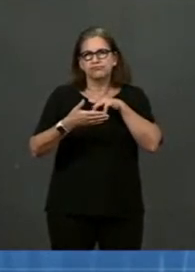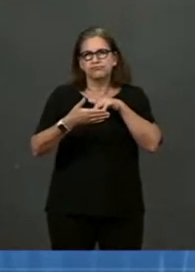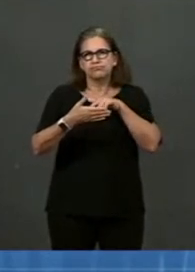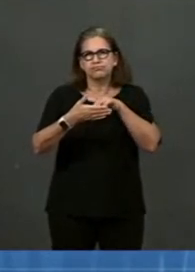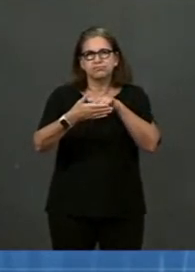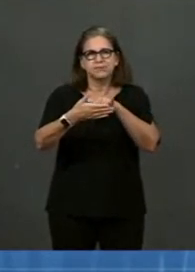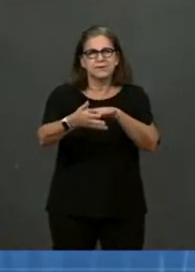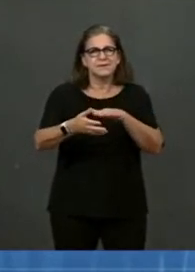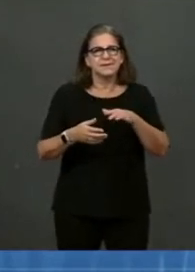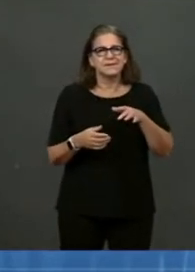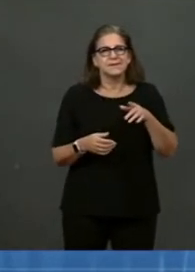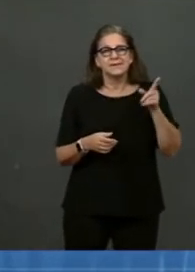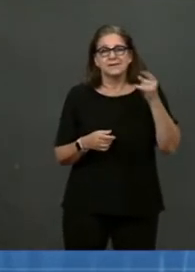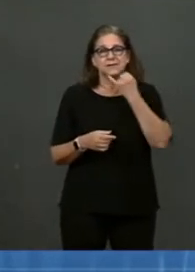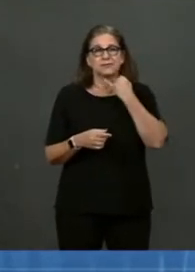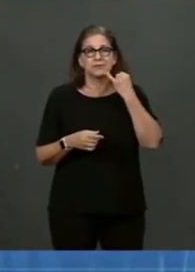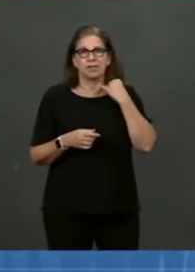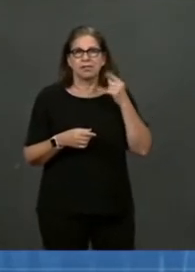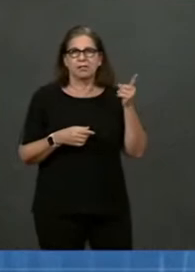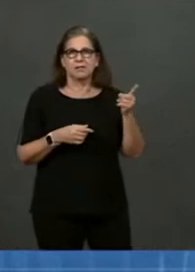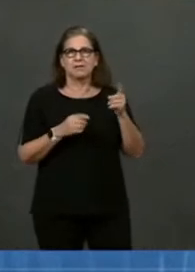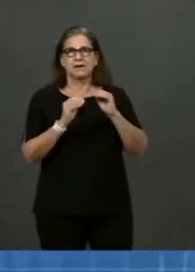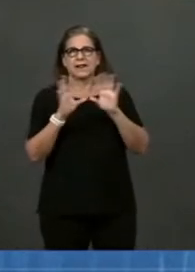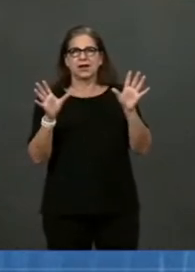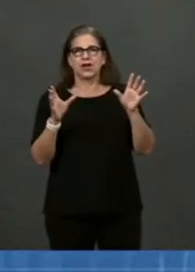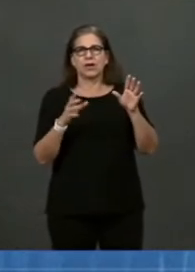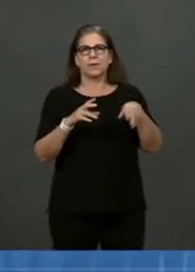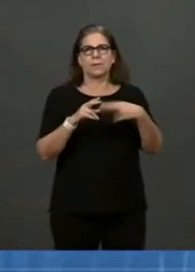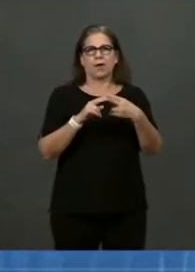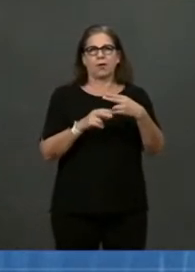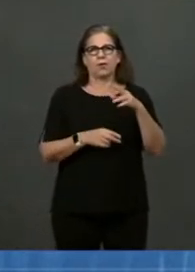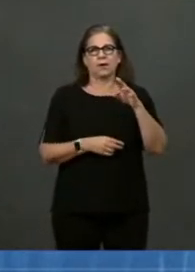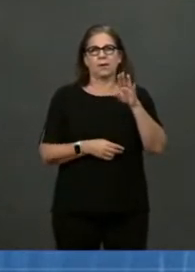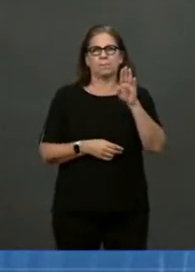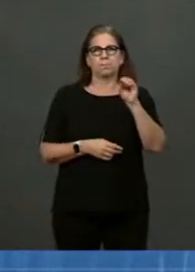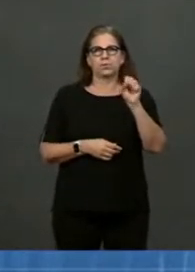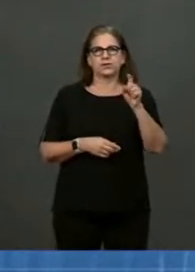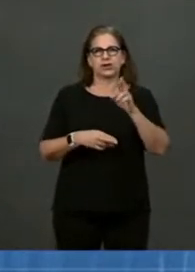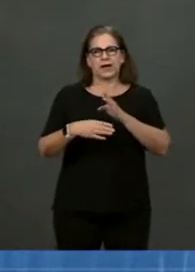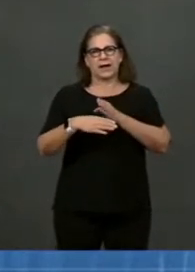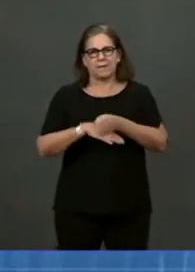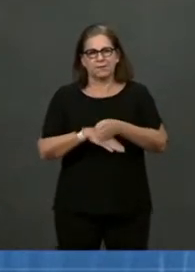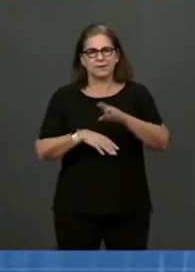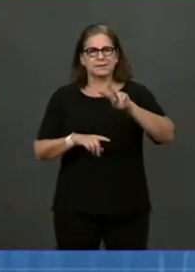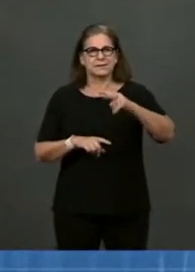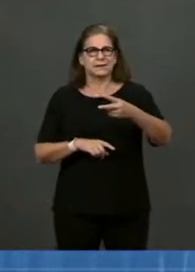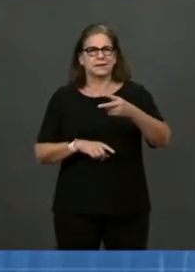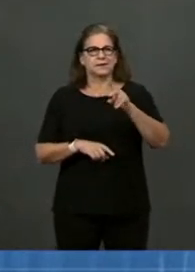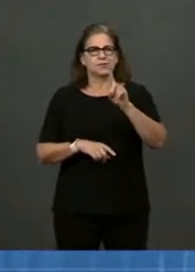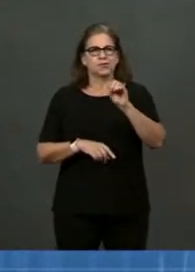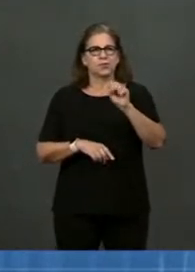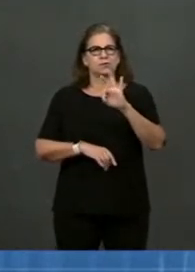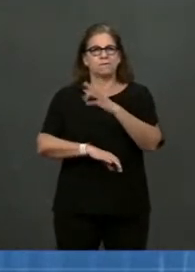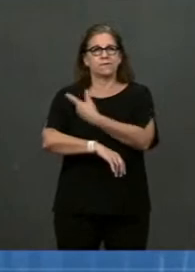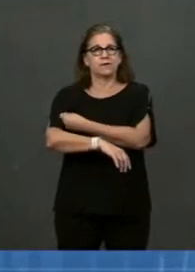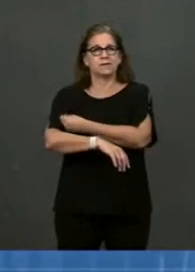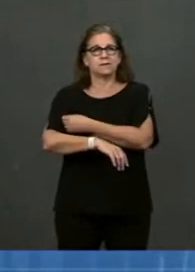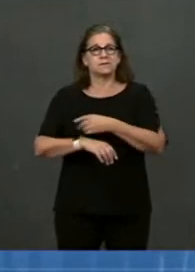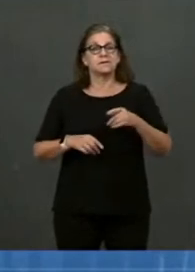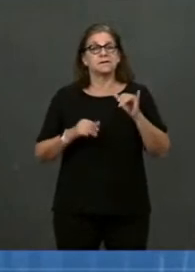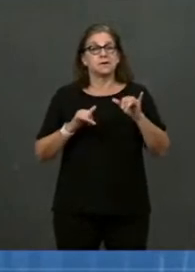Israel, namely the absolute rate of confirmed infection per 100,000 risk days. Striking in